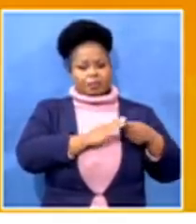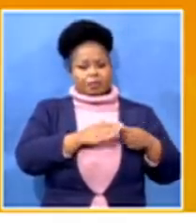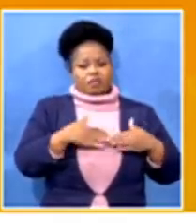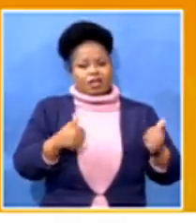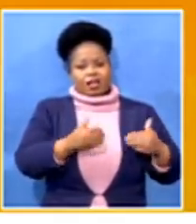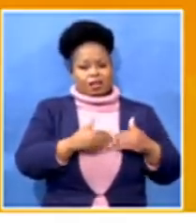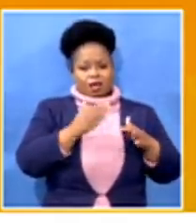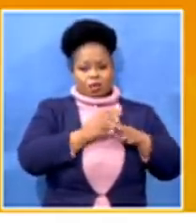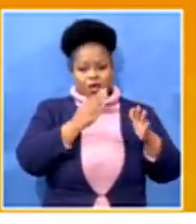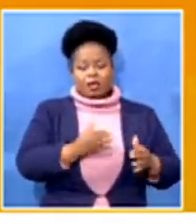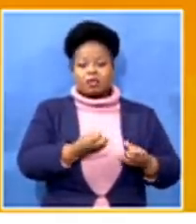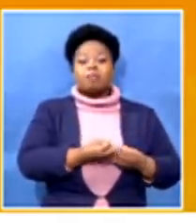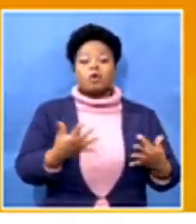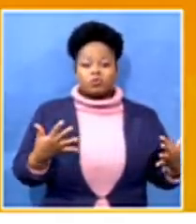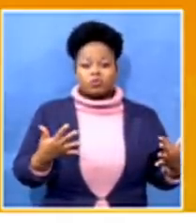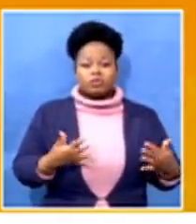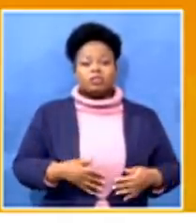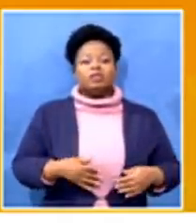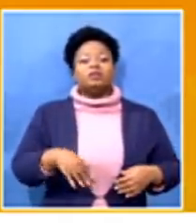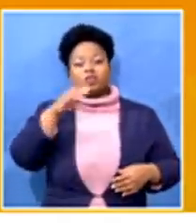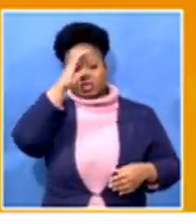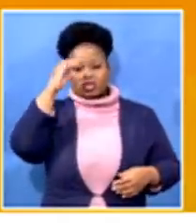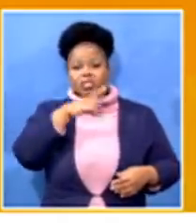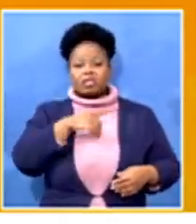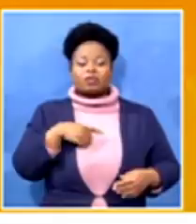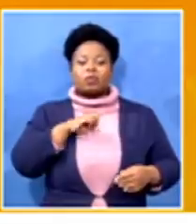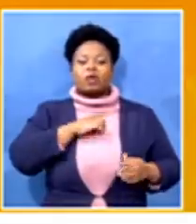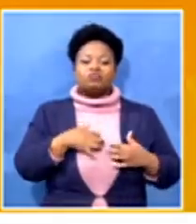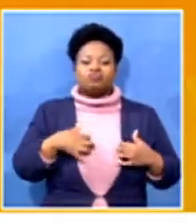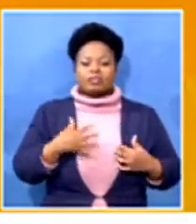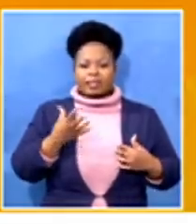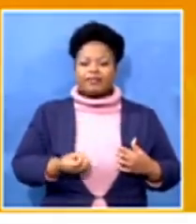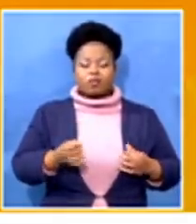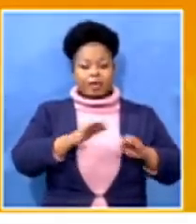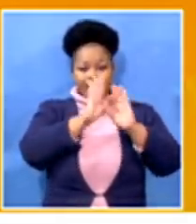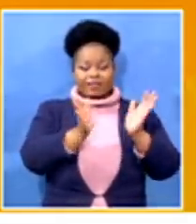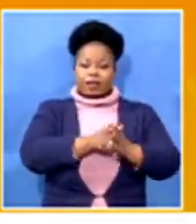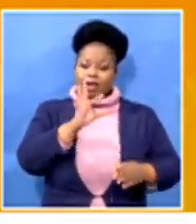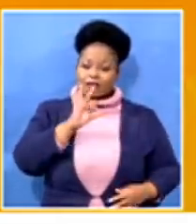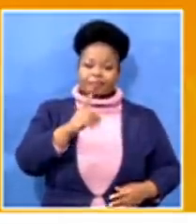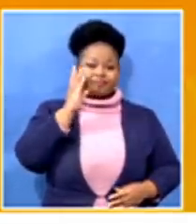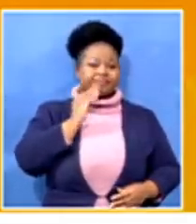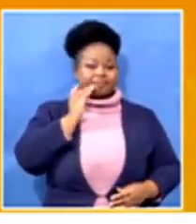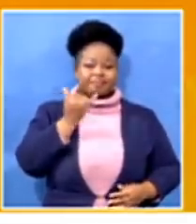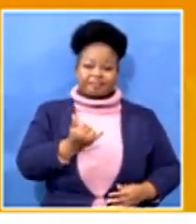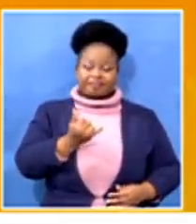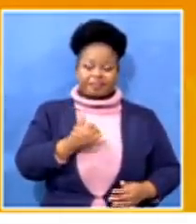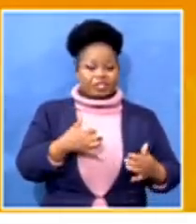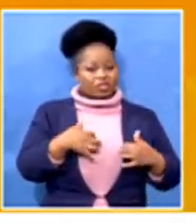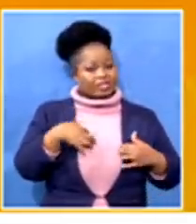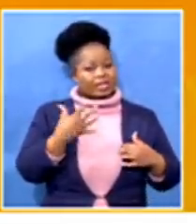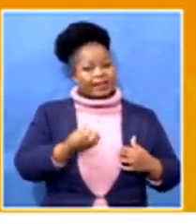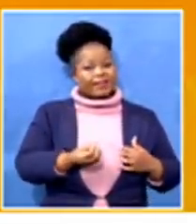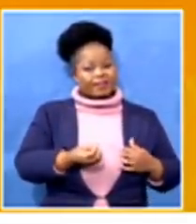workers, and these are the reasons given, healthcare workers under the stress of what they are faced with on a daily basis has increased. Those